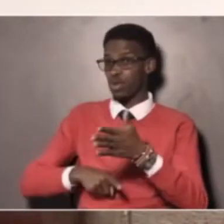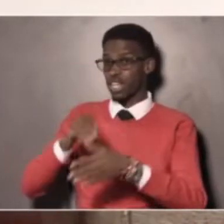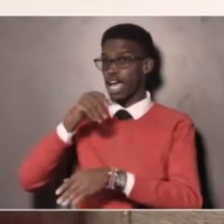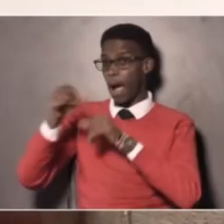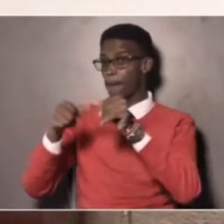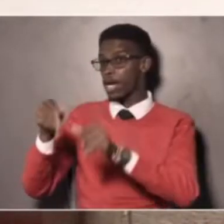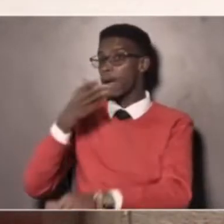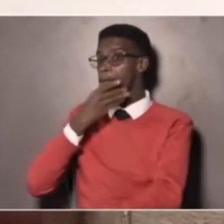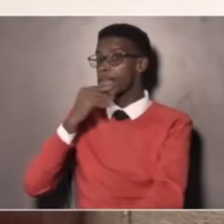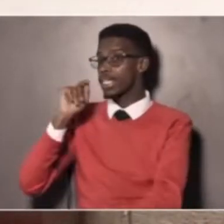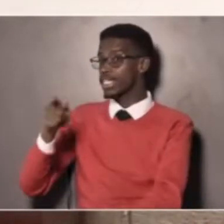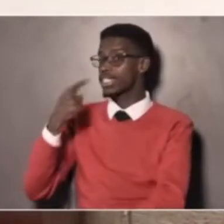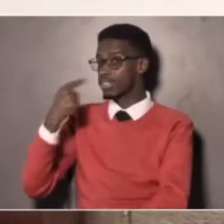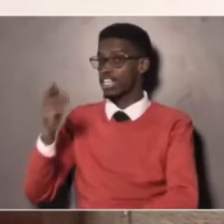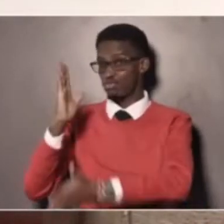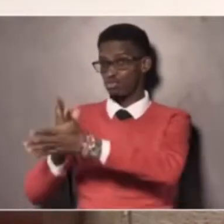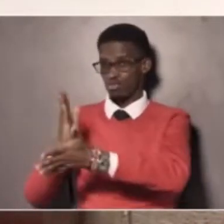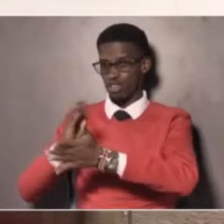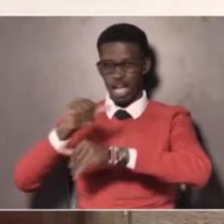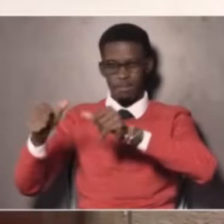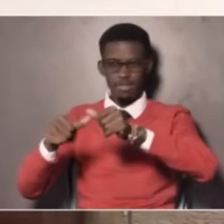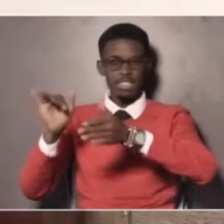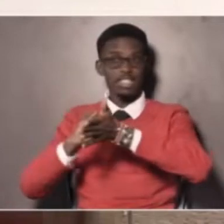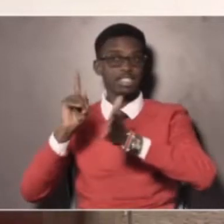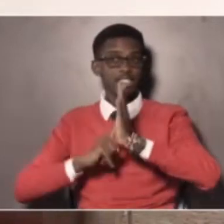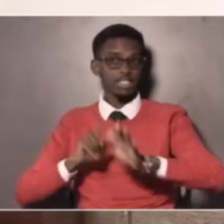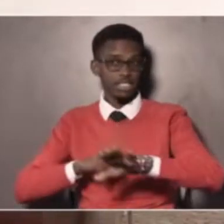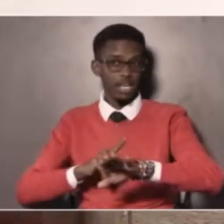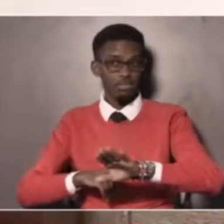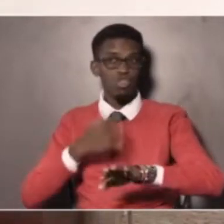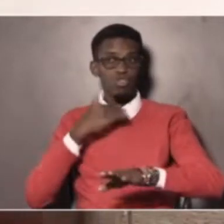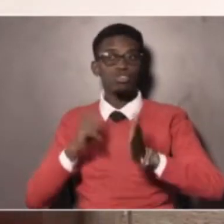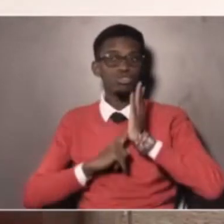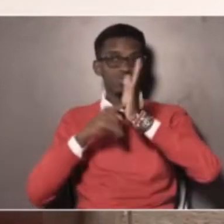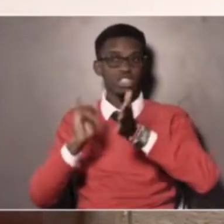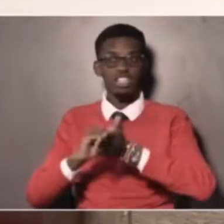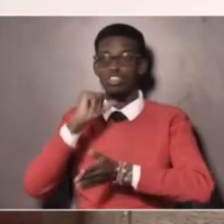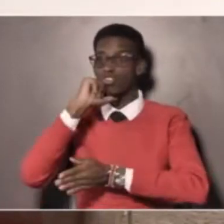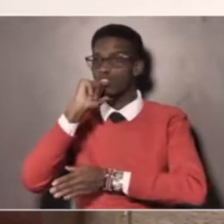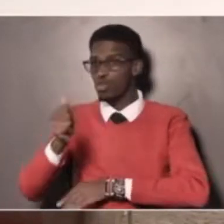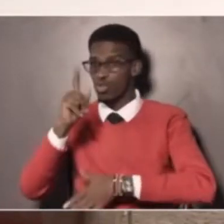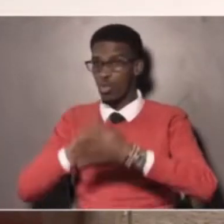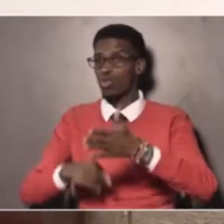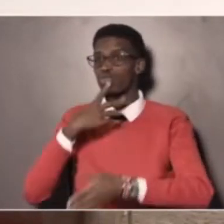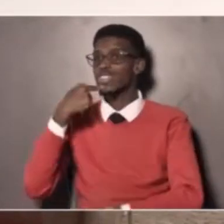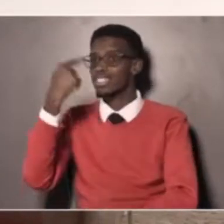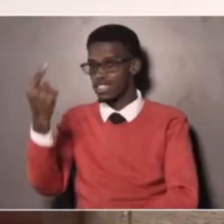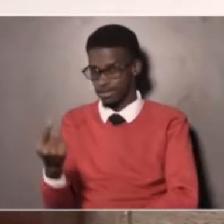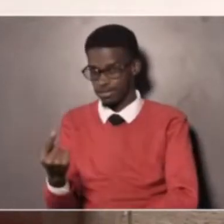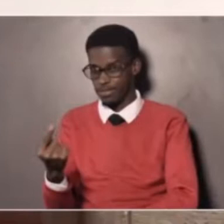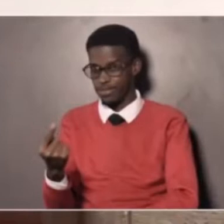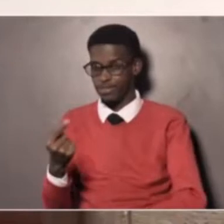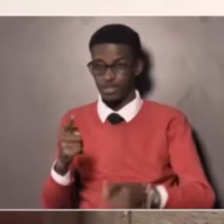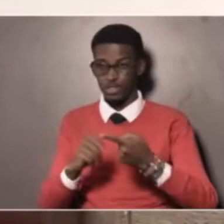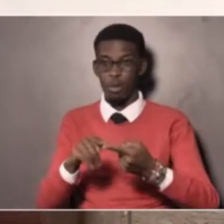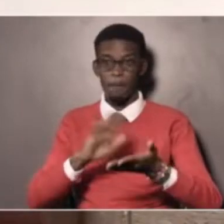speaking the truth at that time, they wanted to show that this was not part of what they wanted Stephen